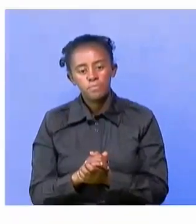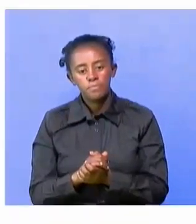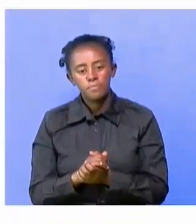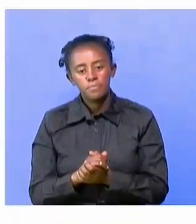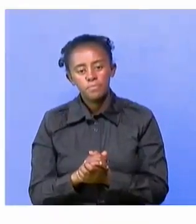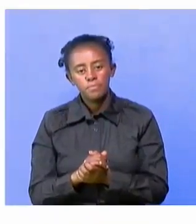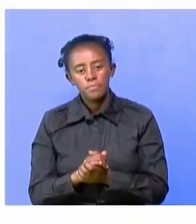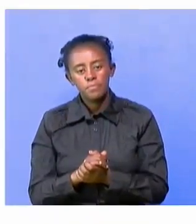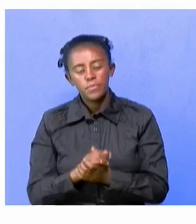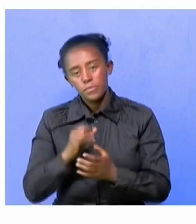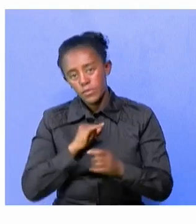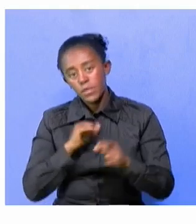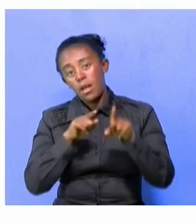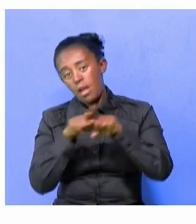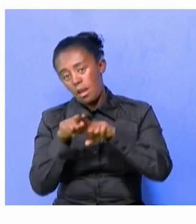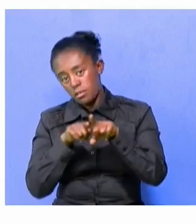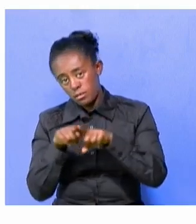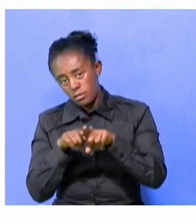I agree.